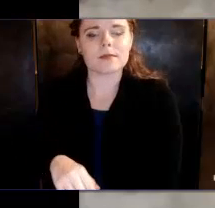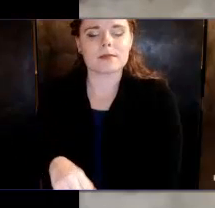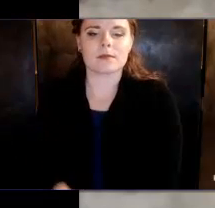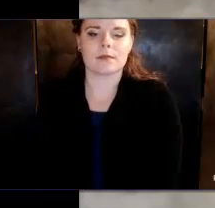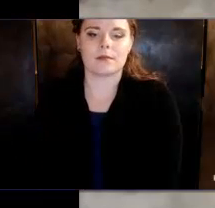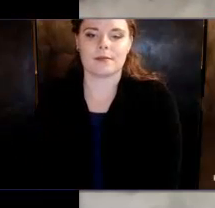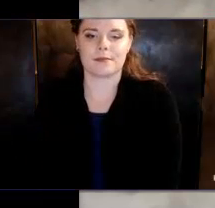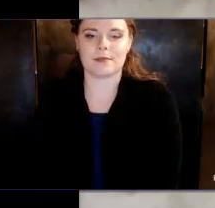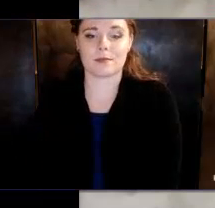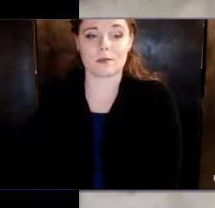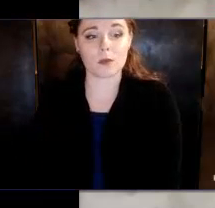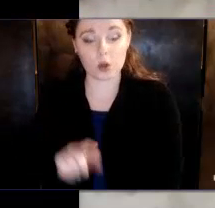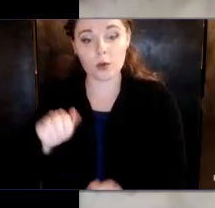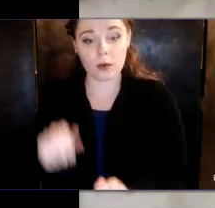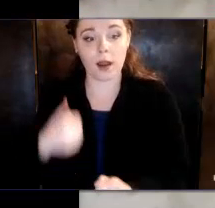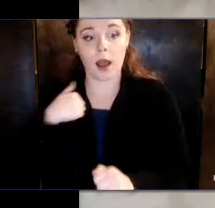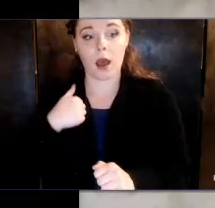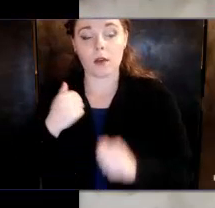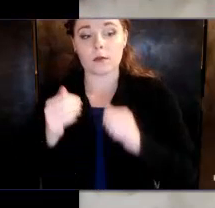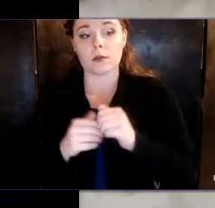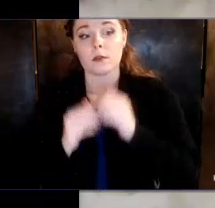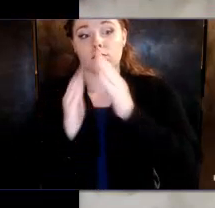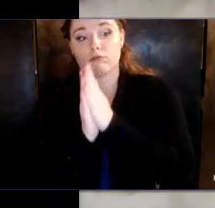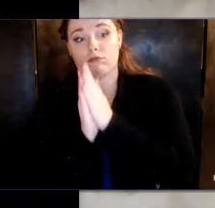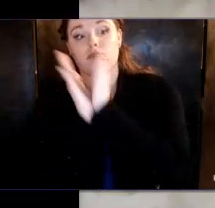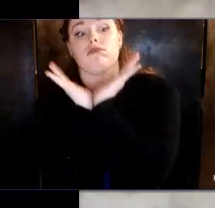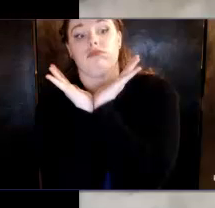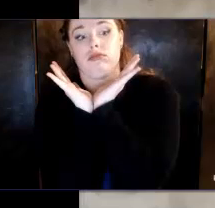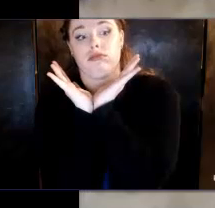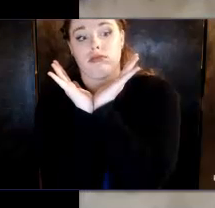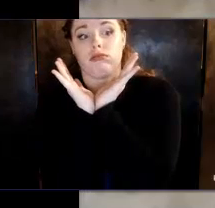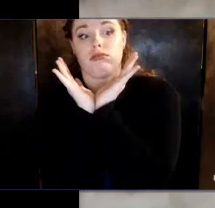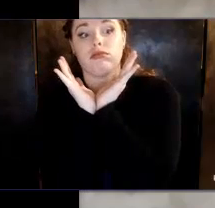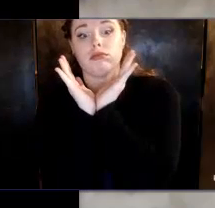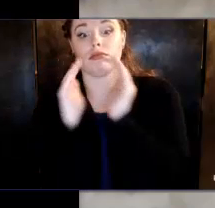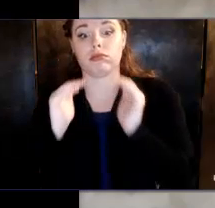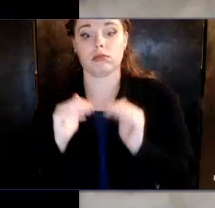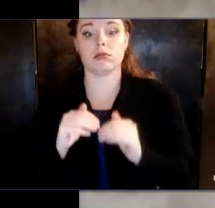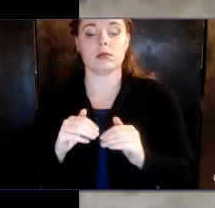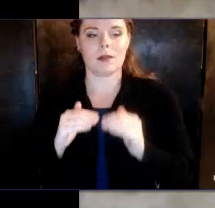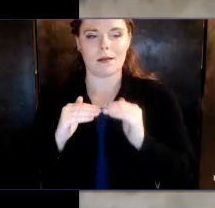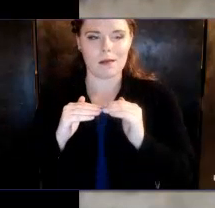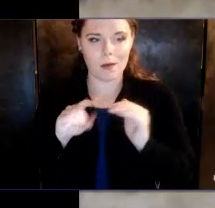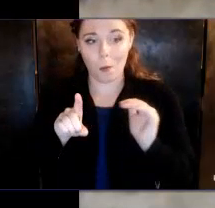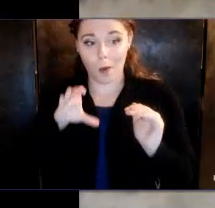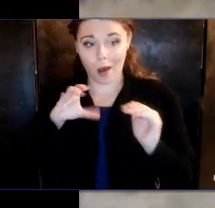you that you can have a large angle that's over 100 degrees and you're still adding them both.